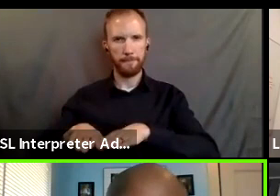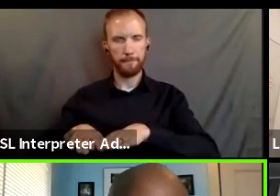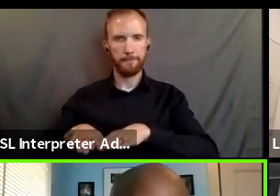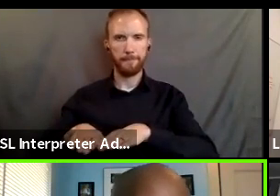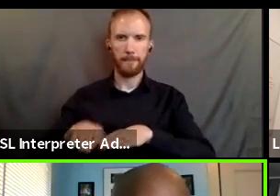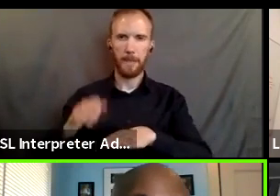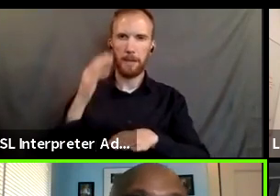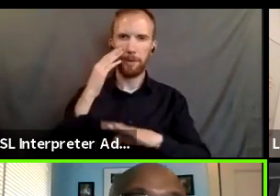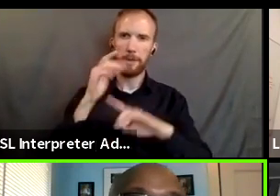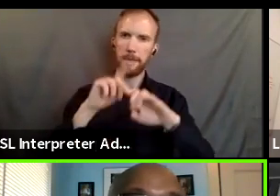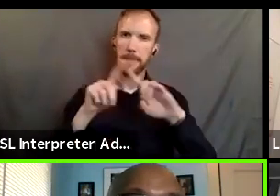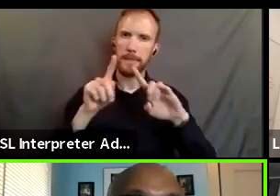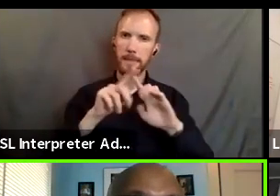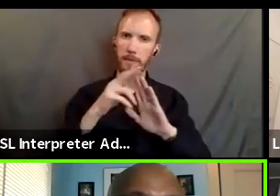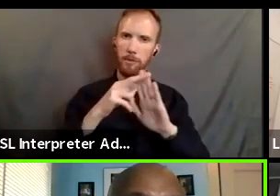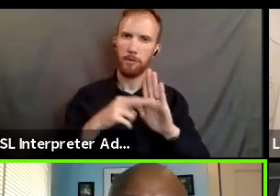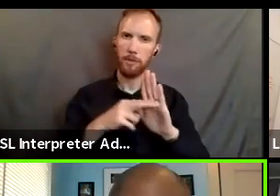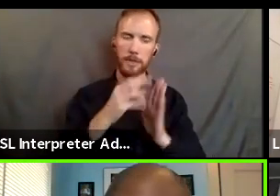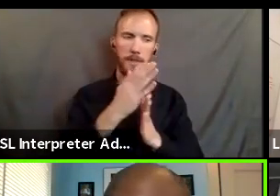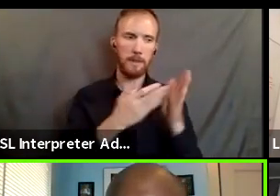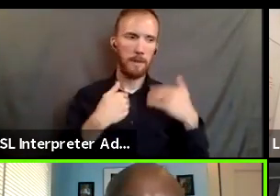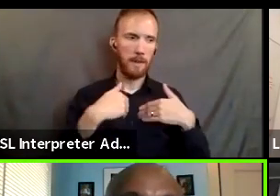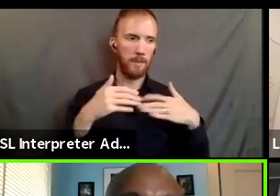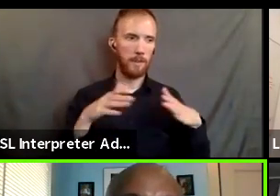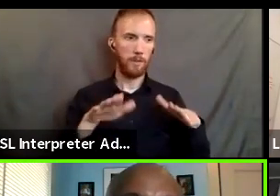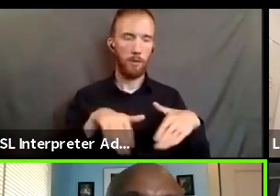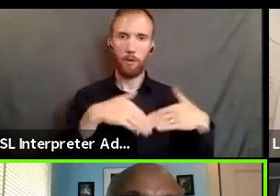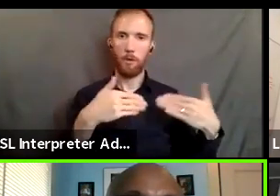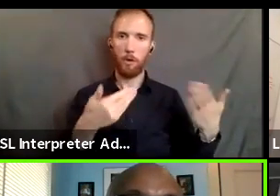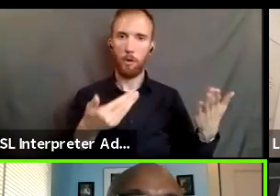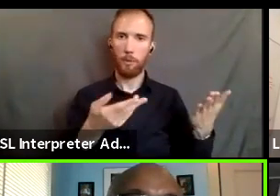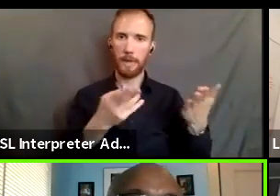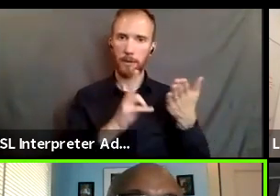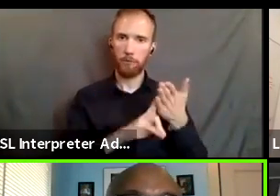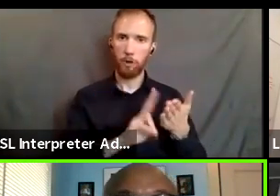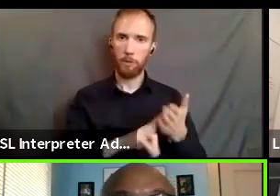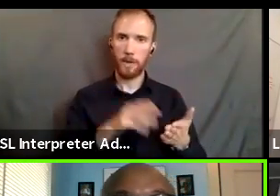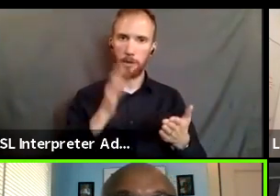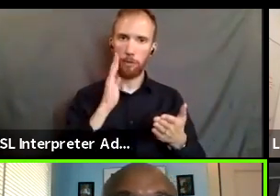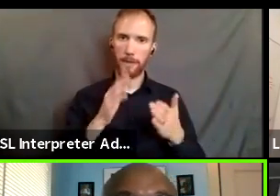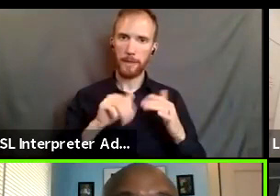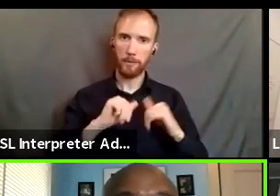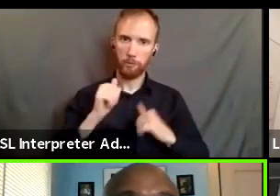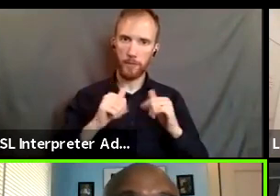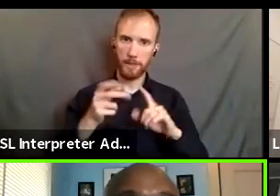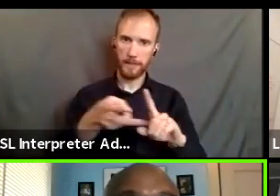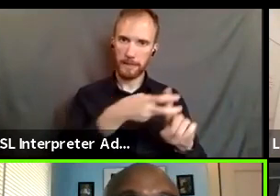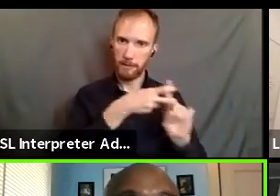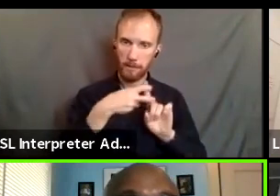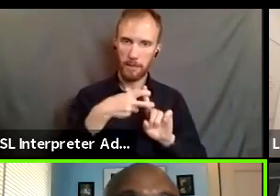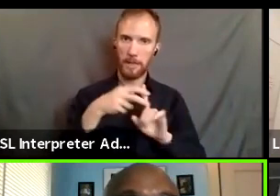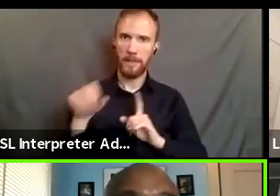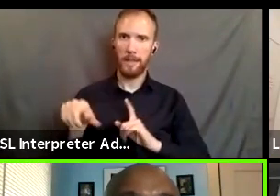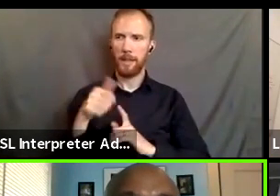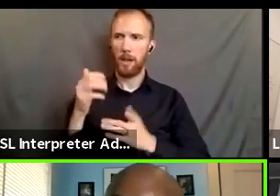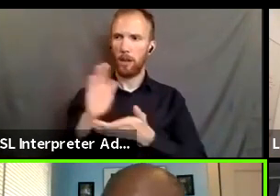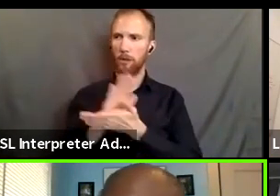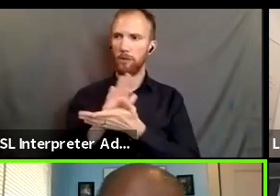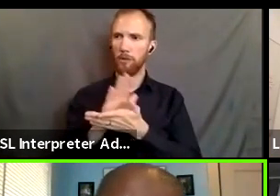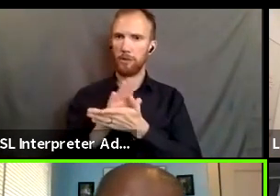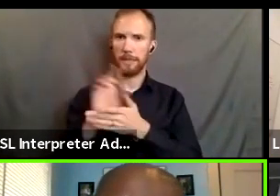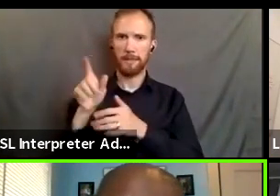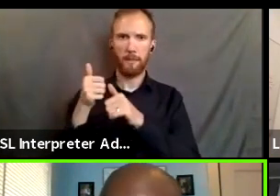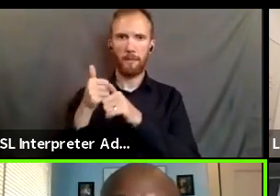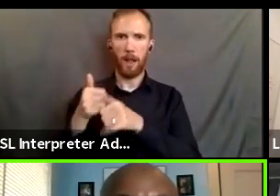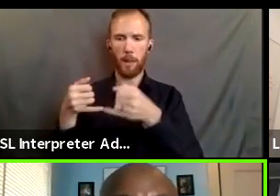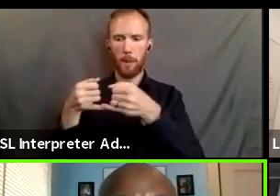set of rules so like some schools have open enrollment they're going to be aggressive with their recruiting and some schools are restricted by boundaries and they're not going to get